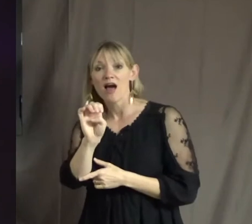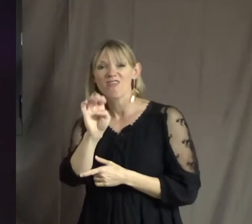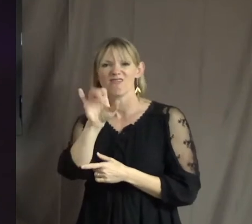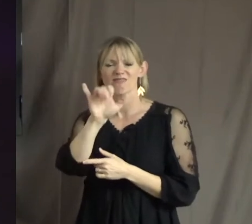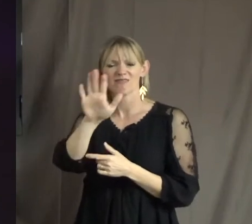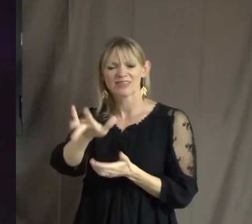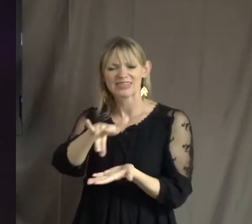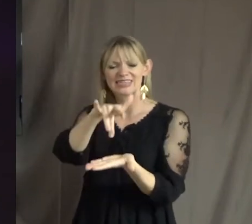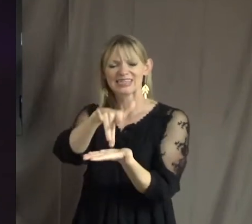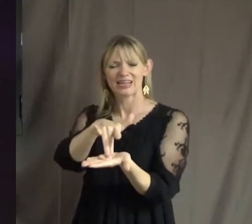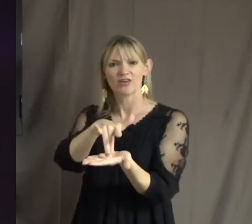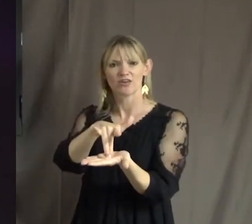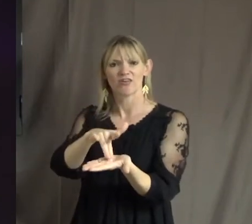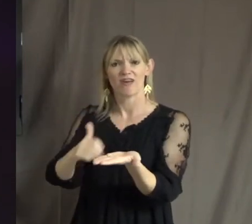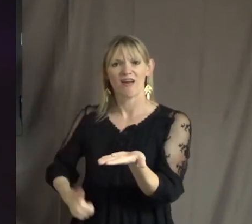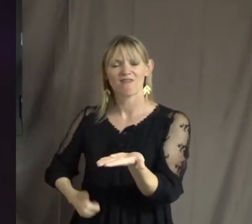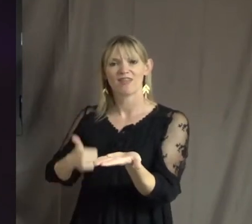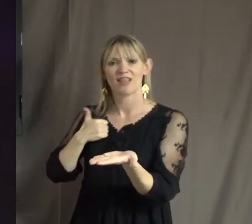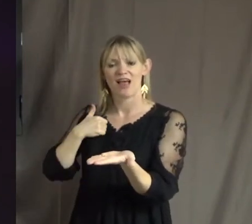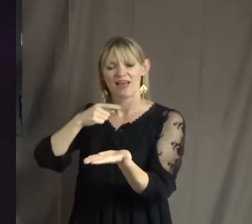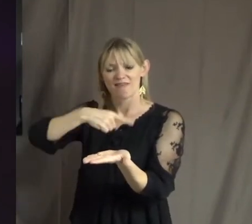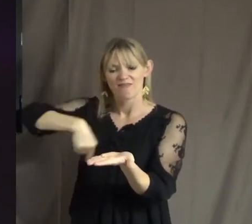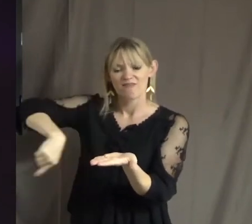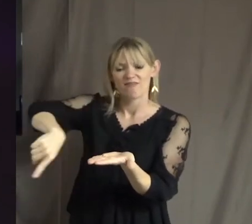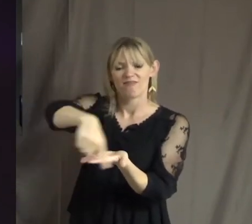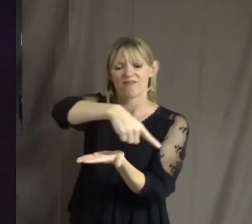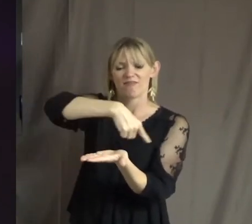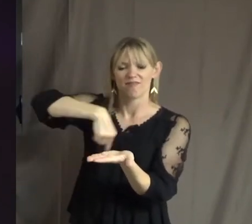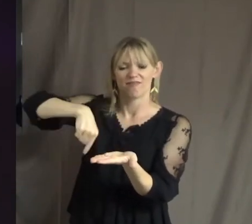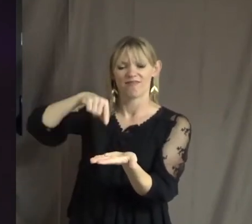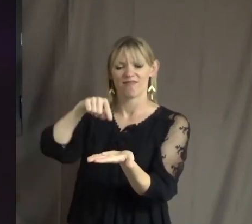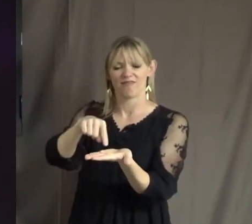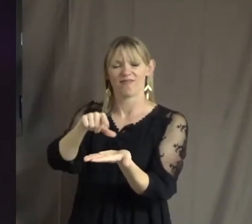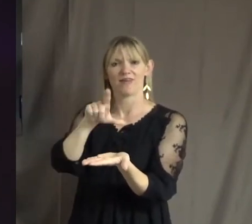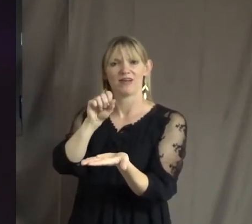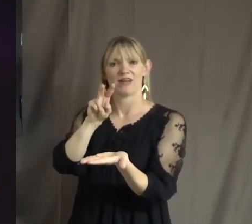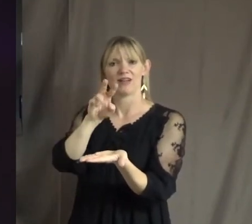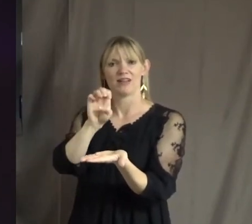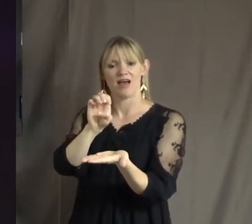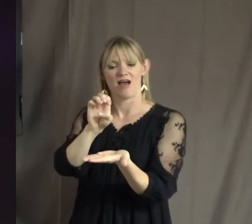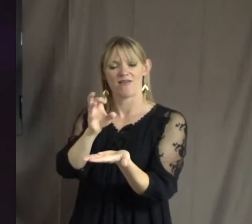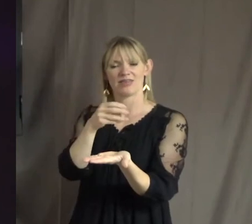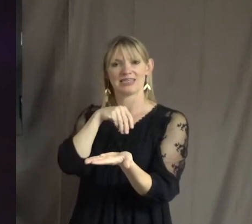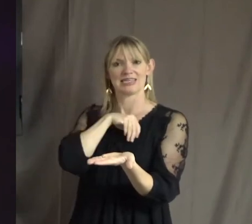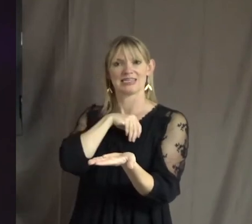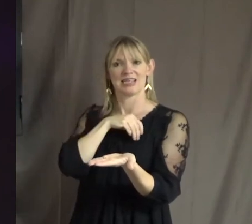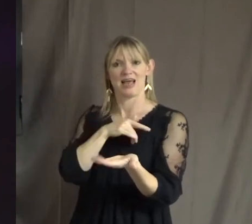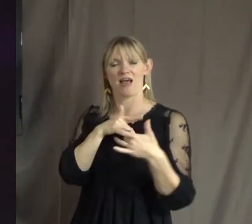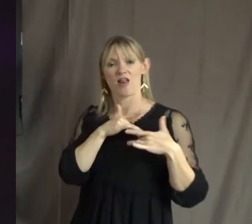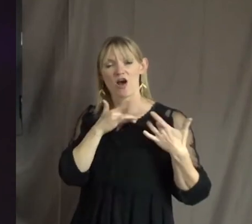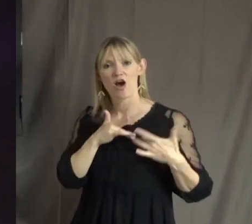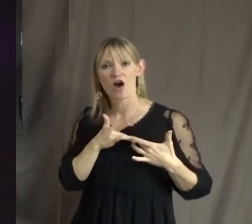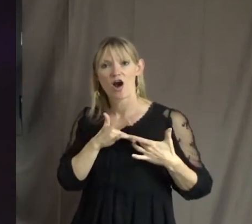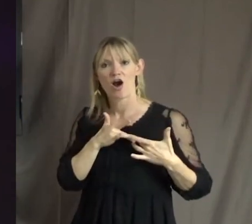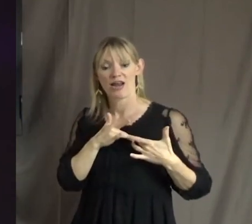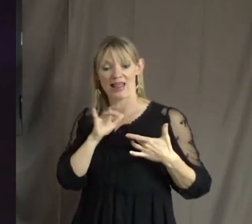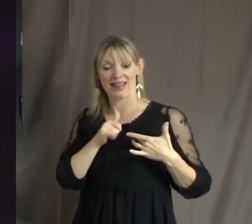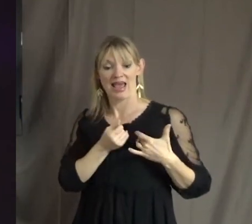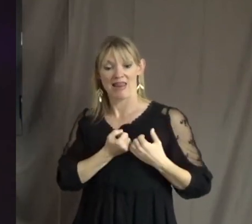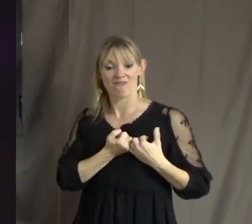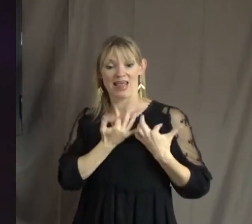of that wheel of life. Love glows within our hearts. Nothing can put out that